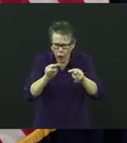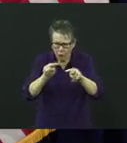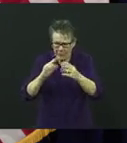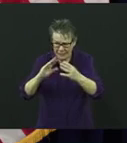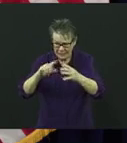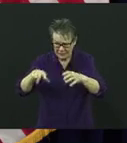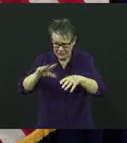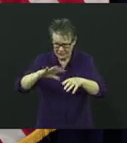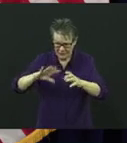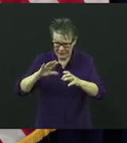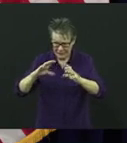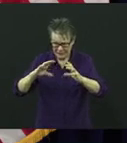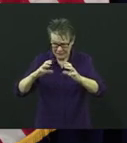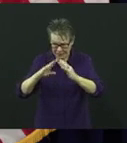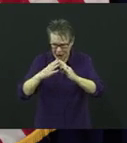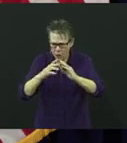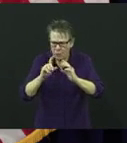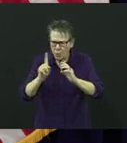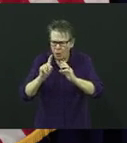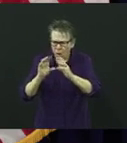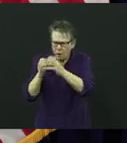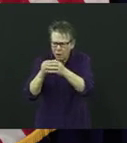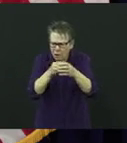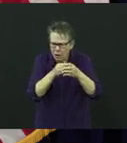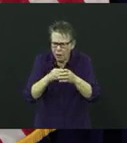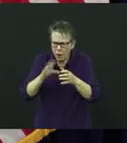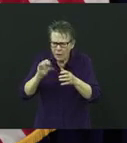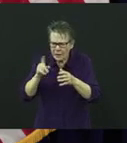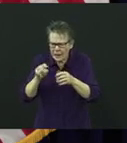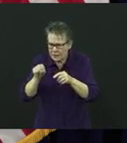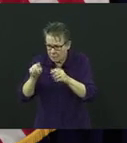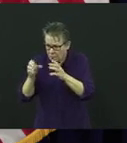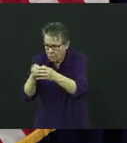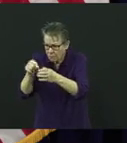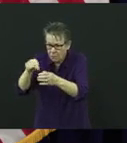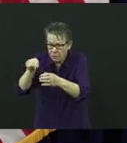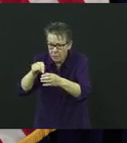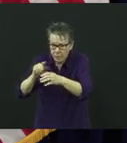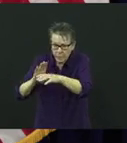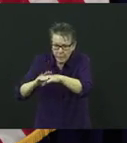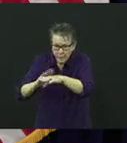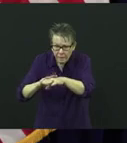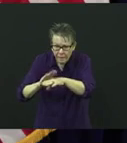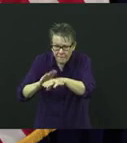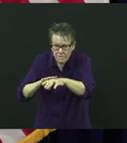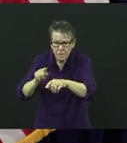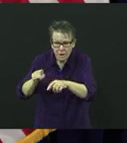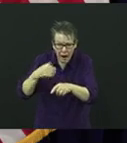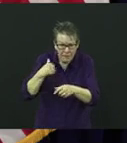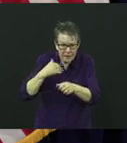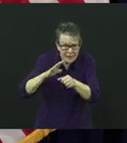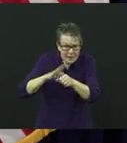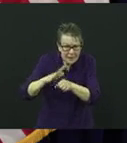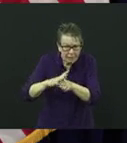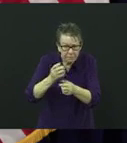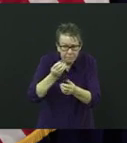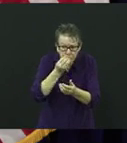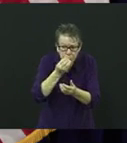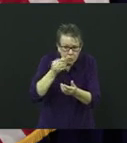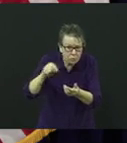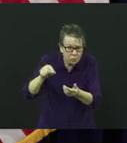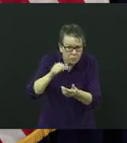and forbade them from leaving their properties unless there was some kind of emergency or they're an essential worker.